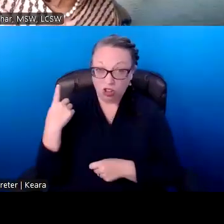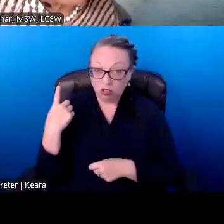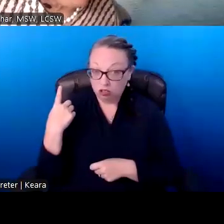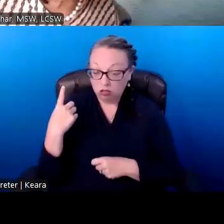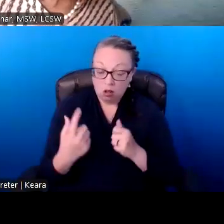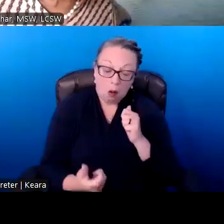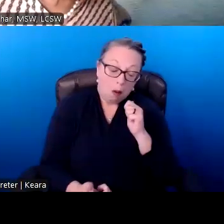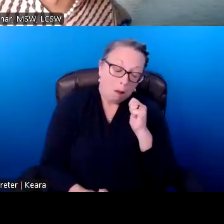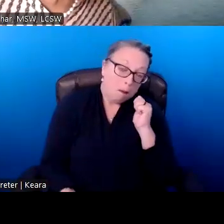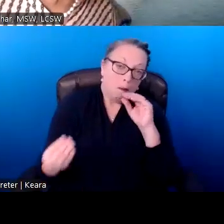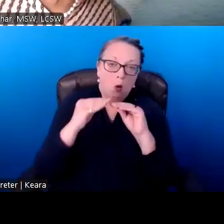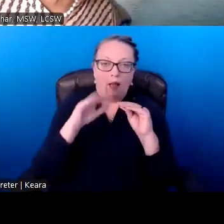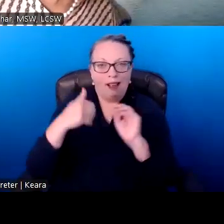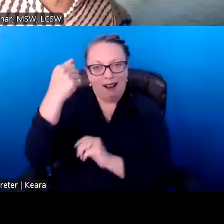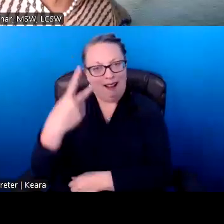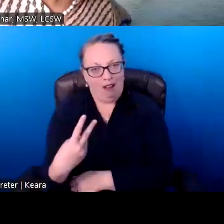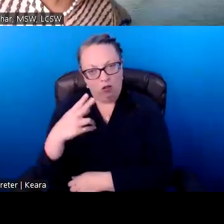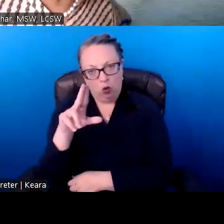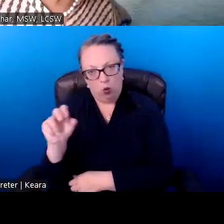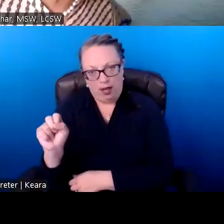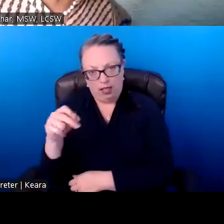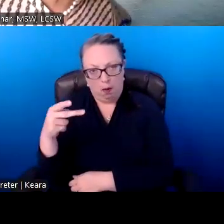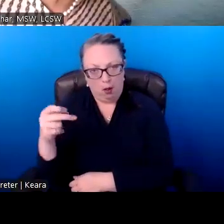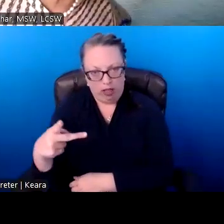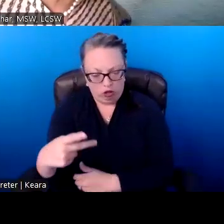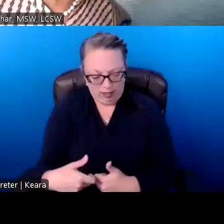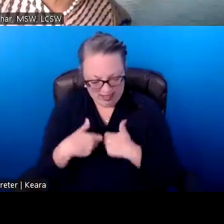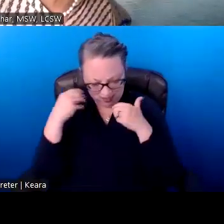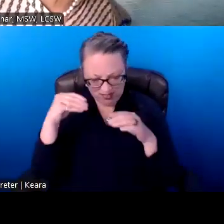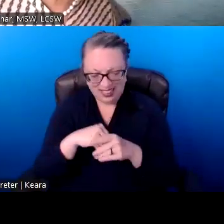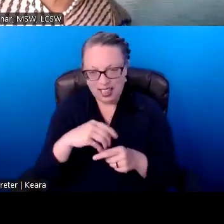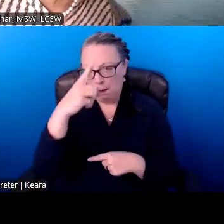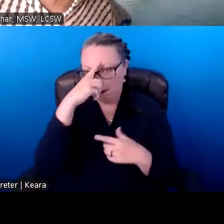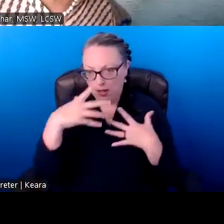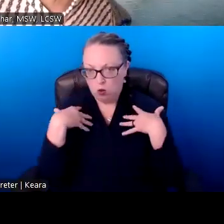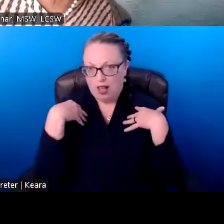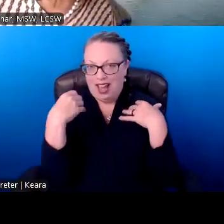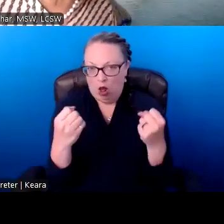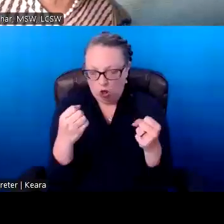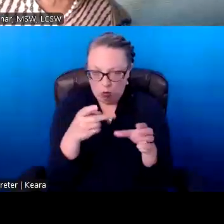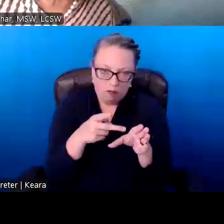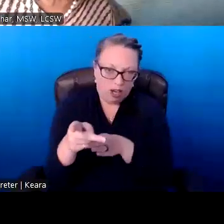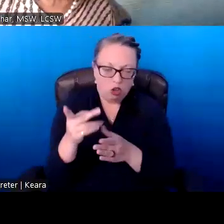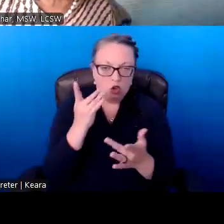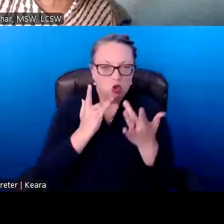than half of the US population lives in a mental health professional shortage